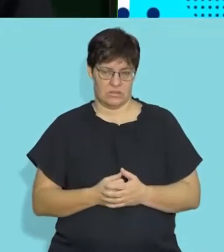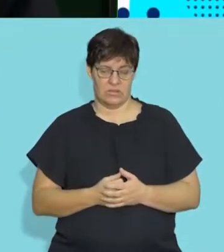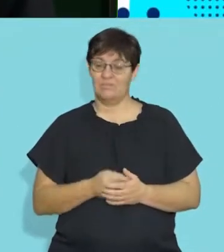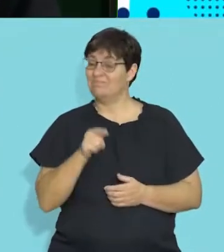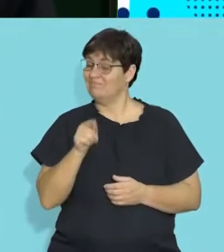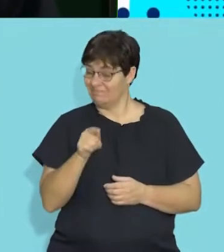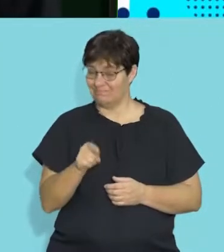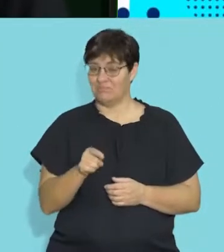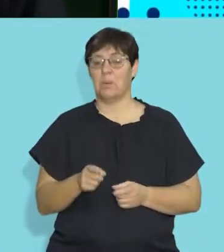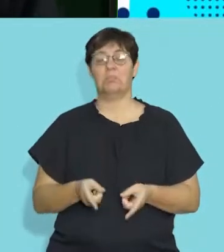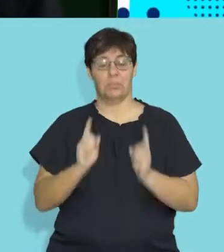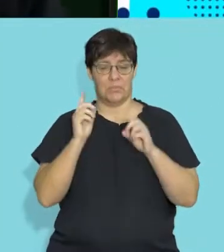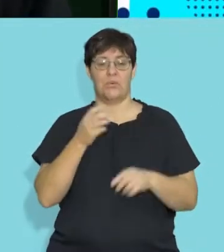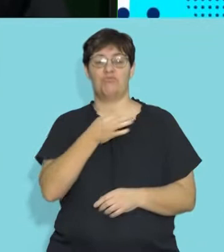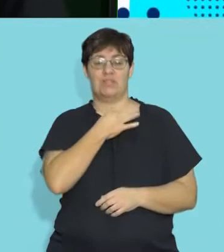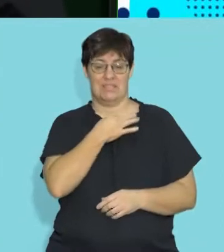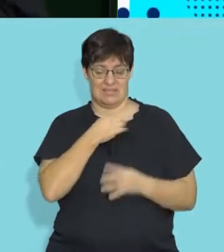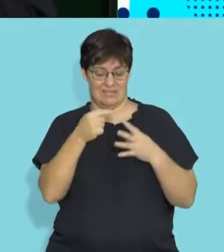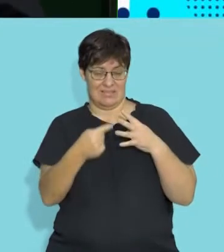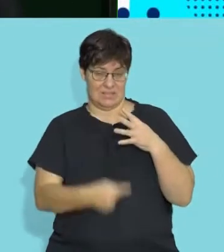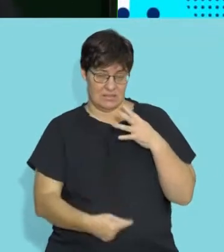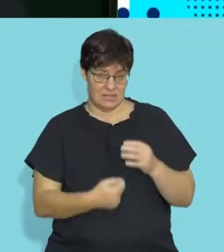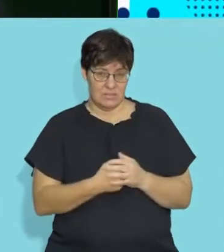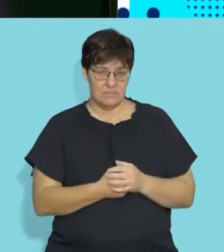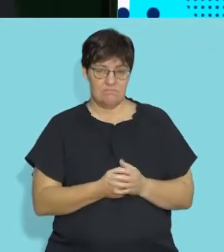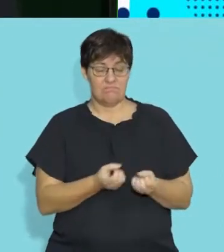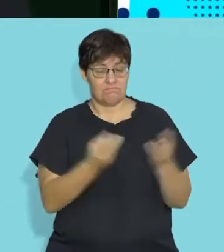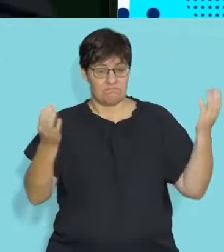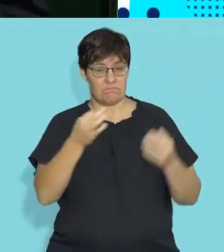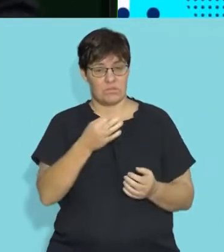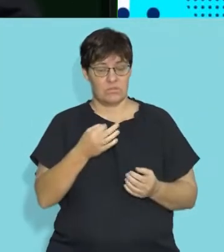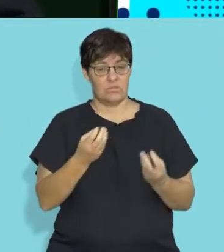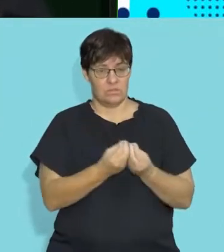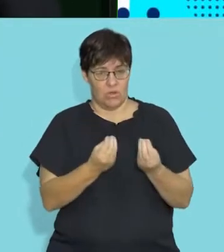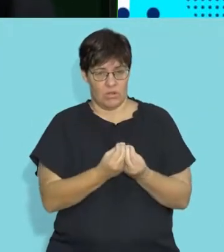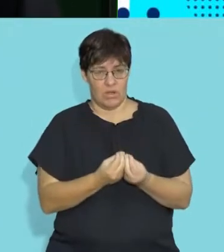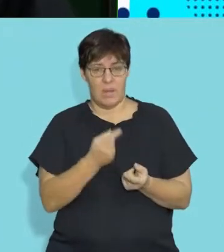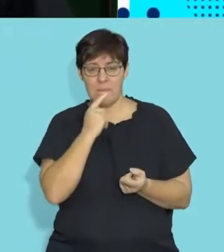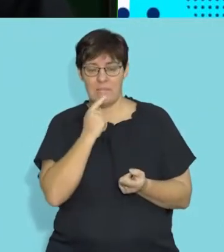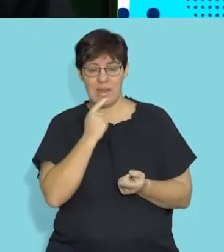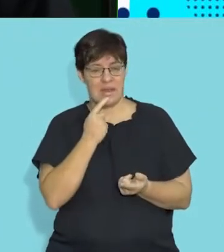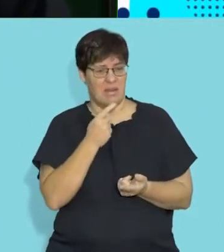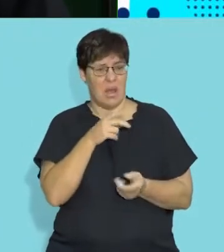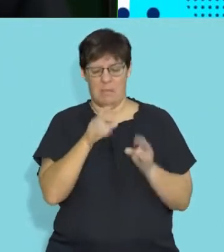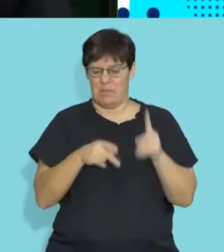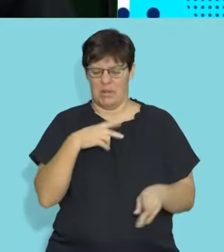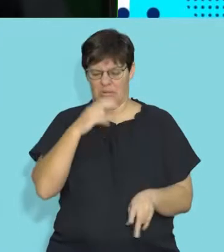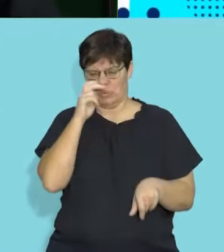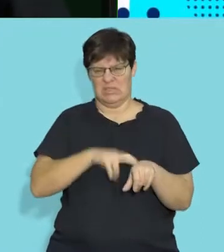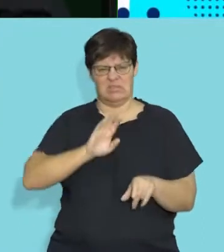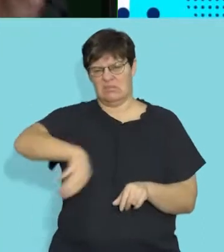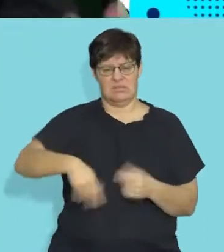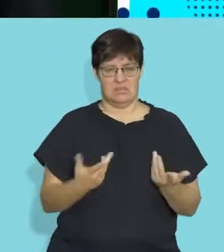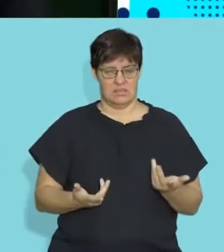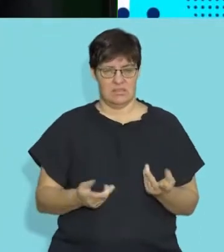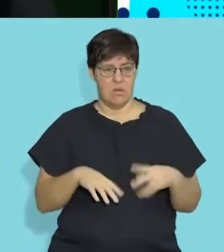itself poses other challenges. The moment you have too much of stock, it can become obsolete. You're also then